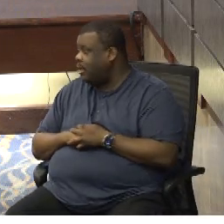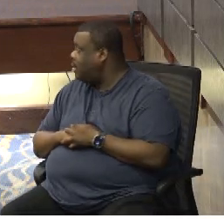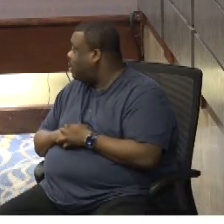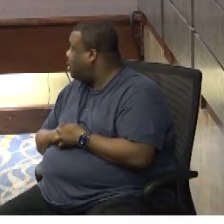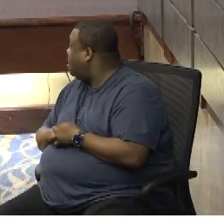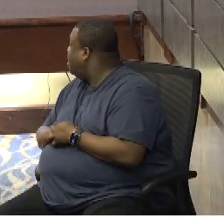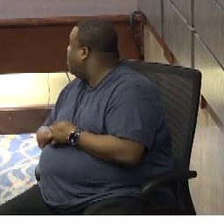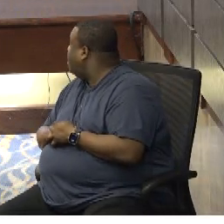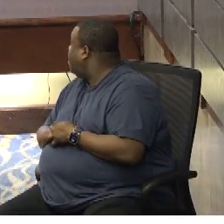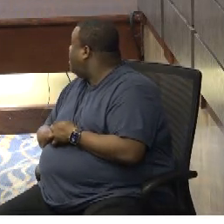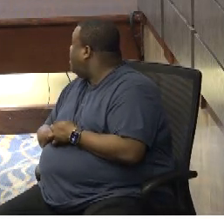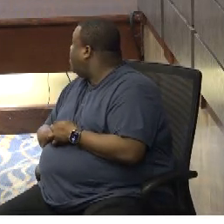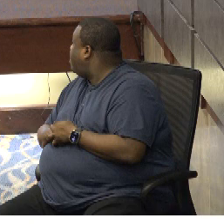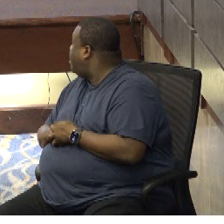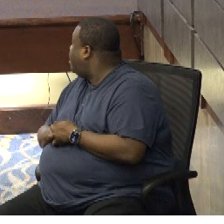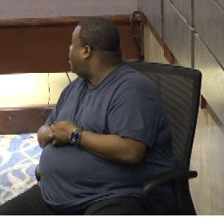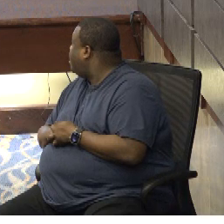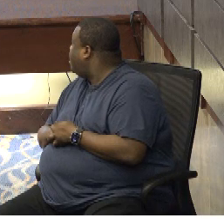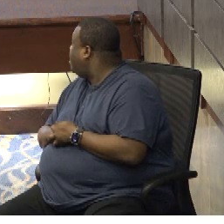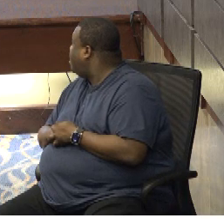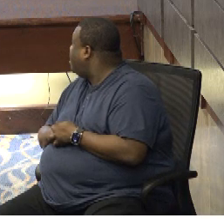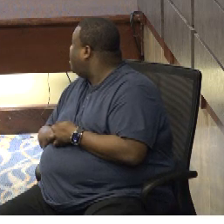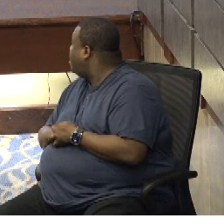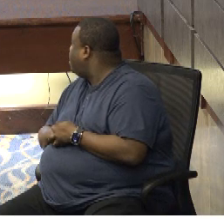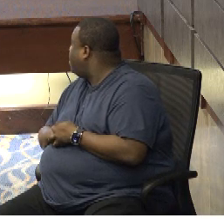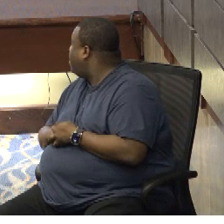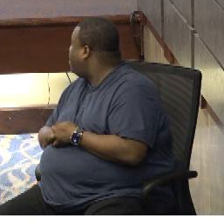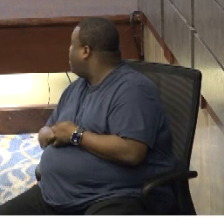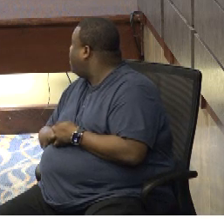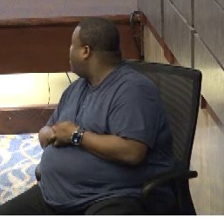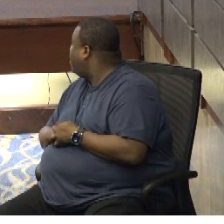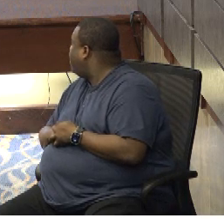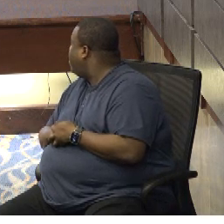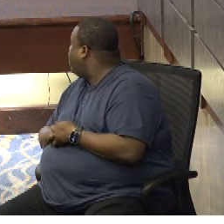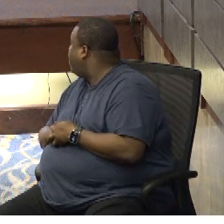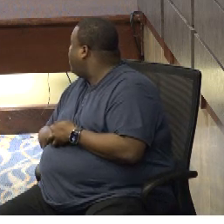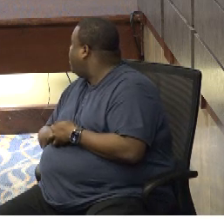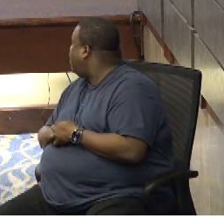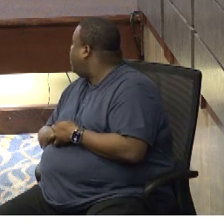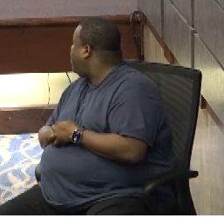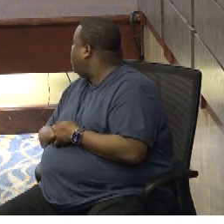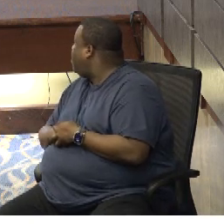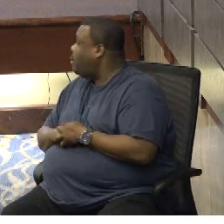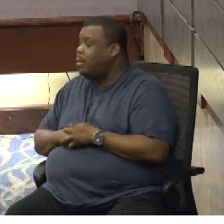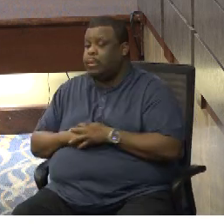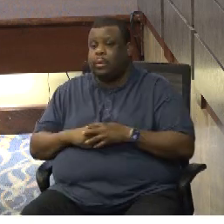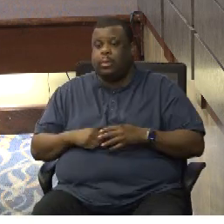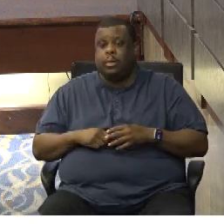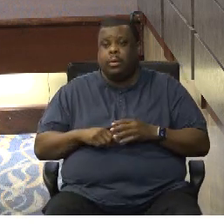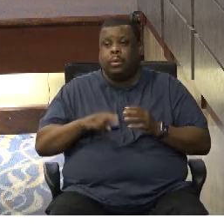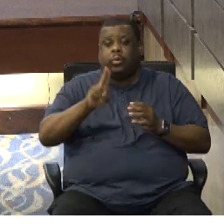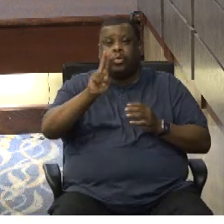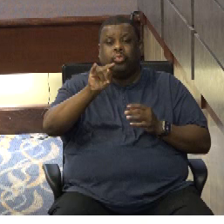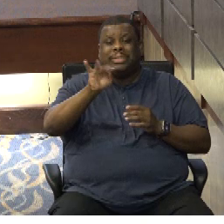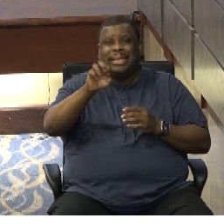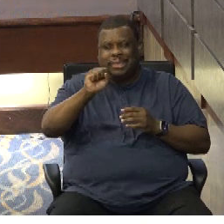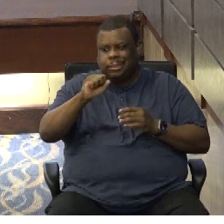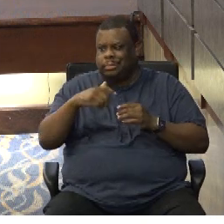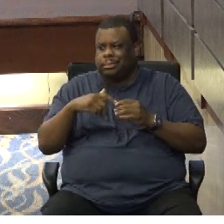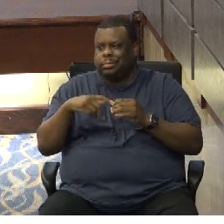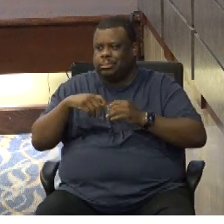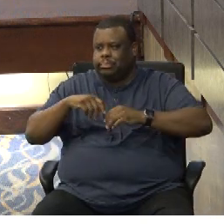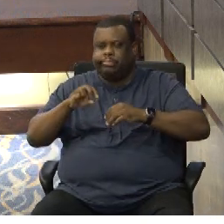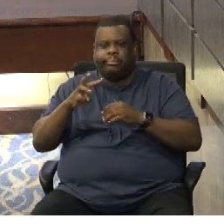So one of the projects that was allocated funding is the utility generators. So 5 backup generators were ordered in August